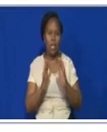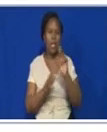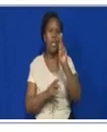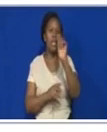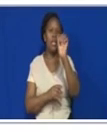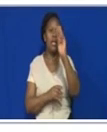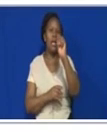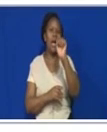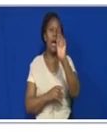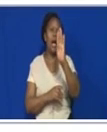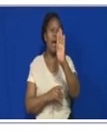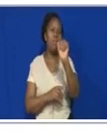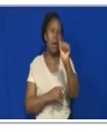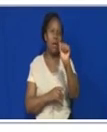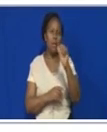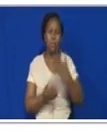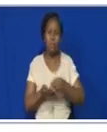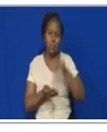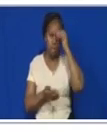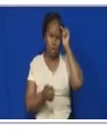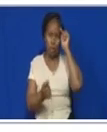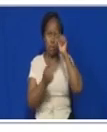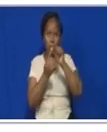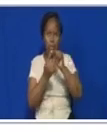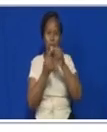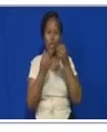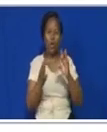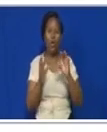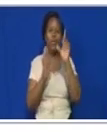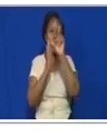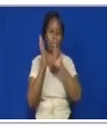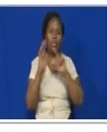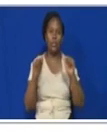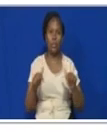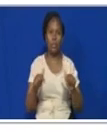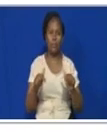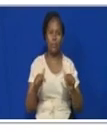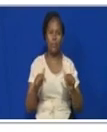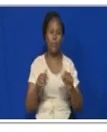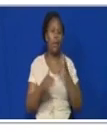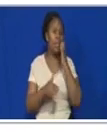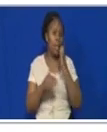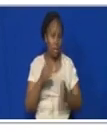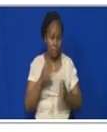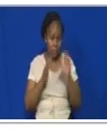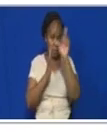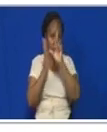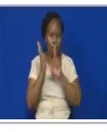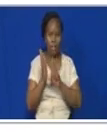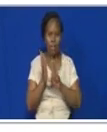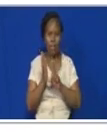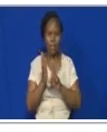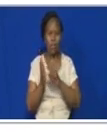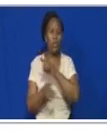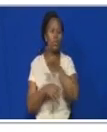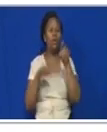Kiamba. Let's look at the objectives of our lesson today. By the end of the lesson,